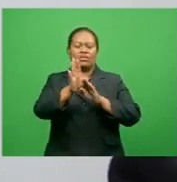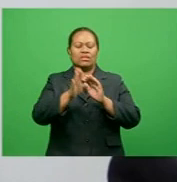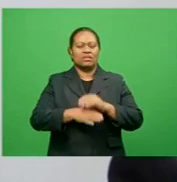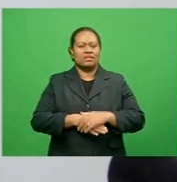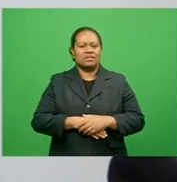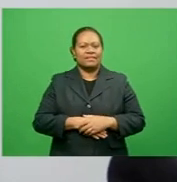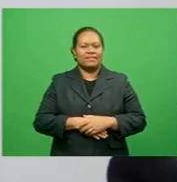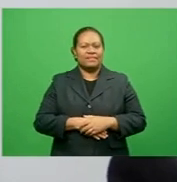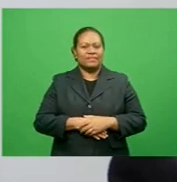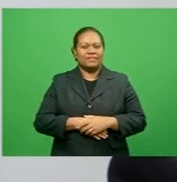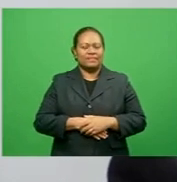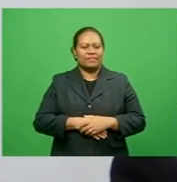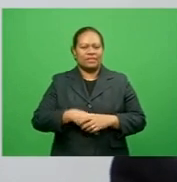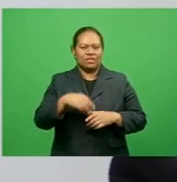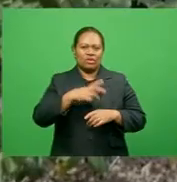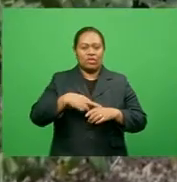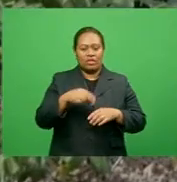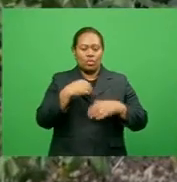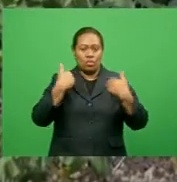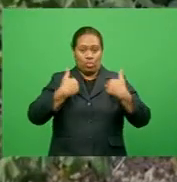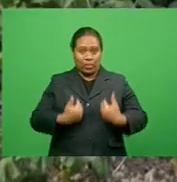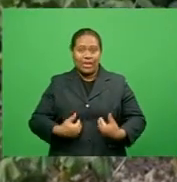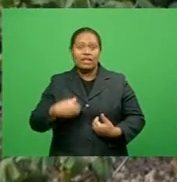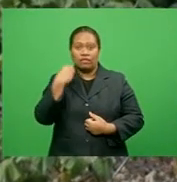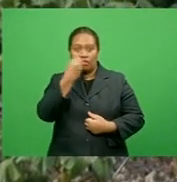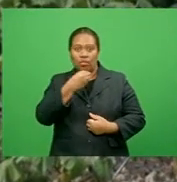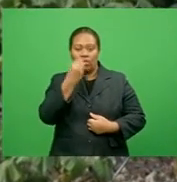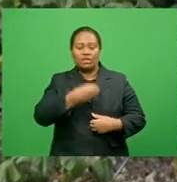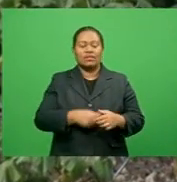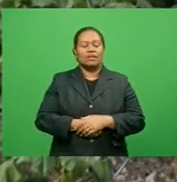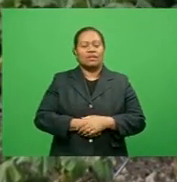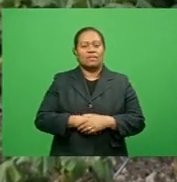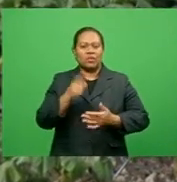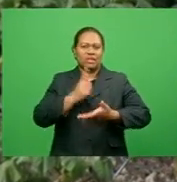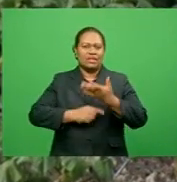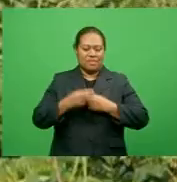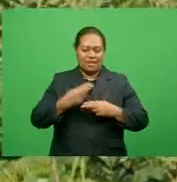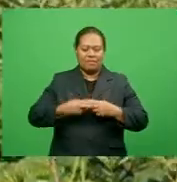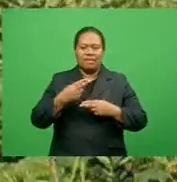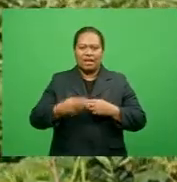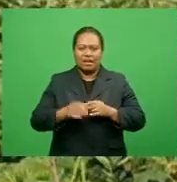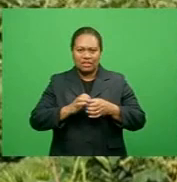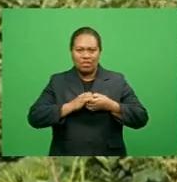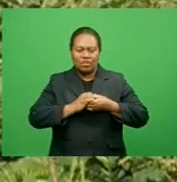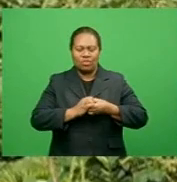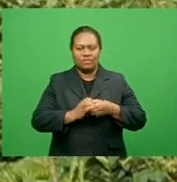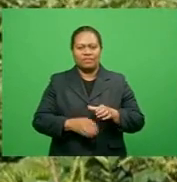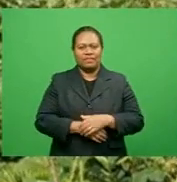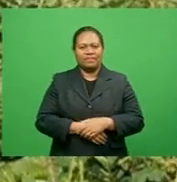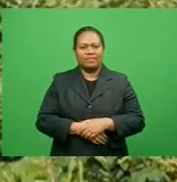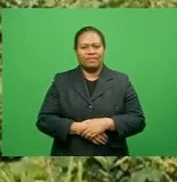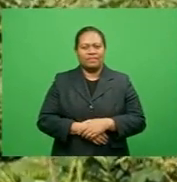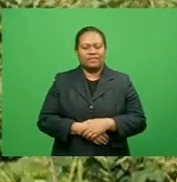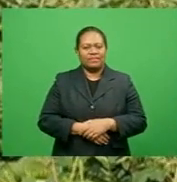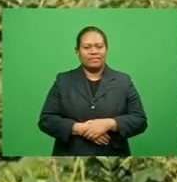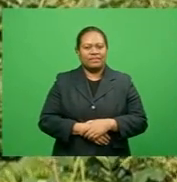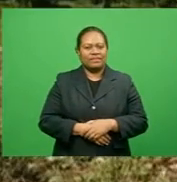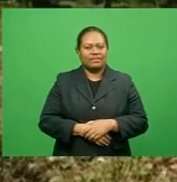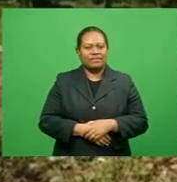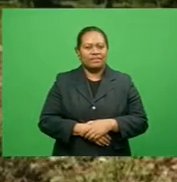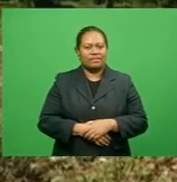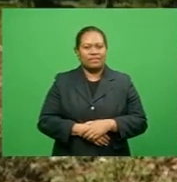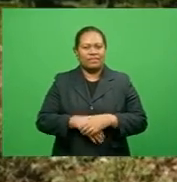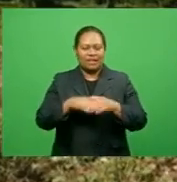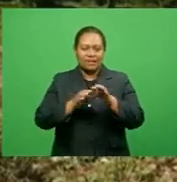of nutritionally rich food, guarantee food supply, provide jobs for those who are affected, and